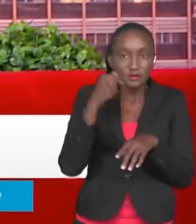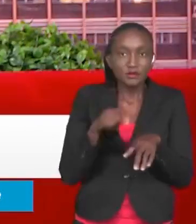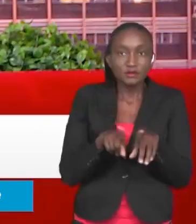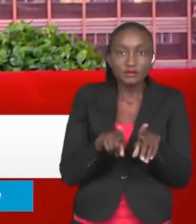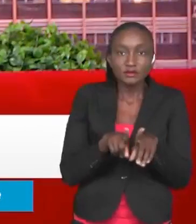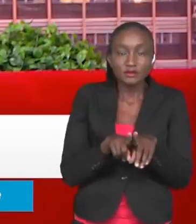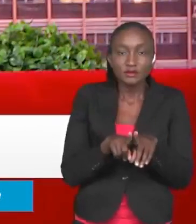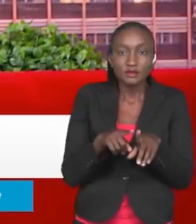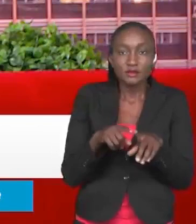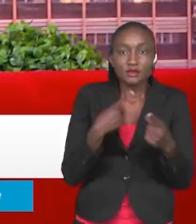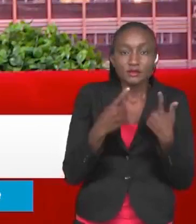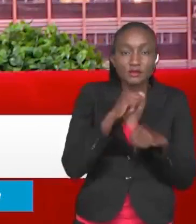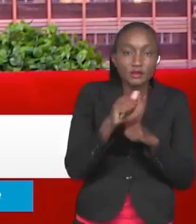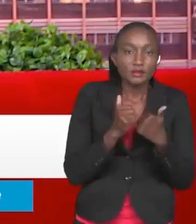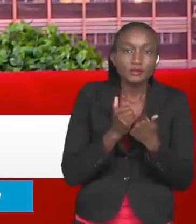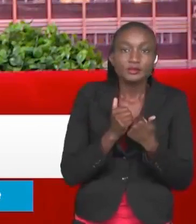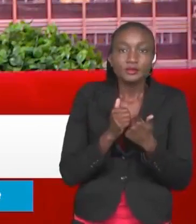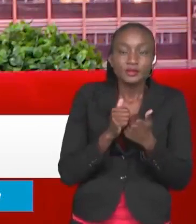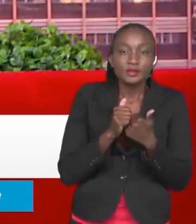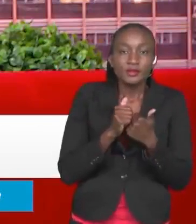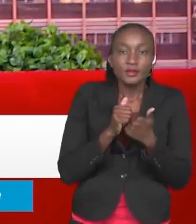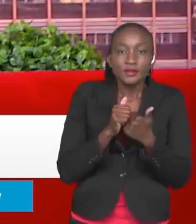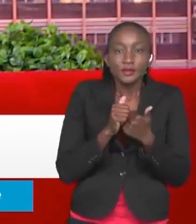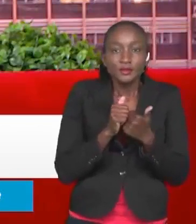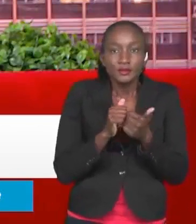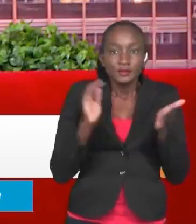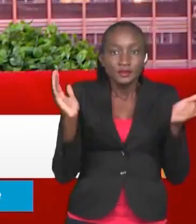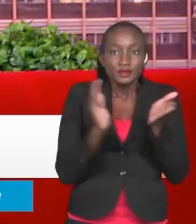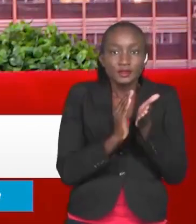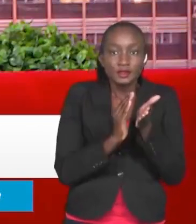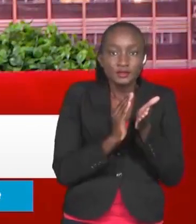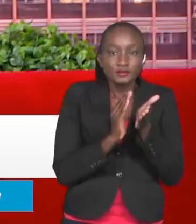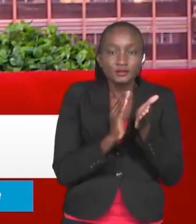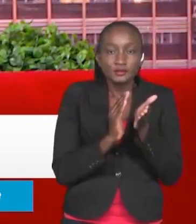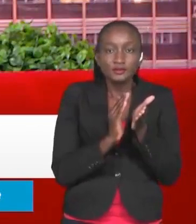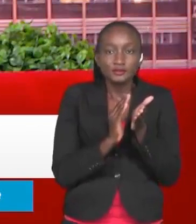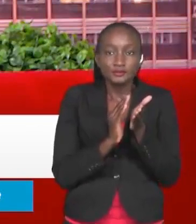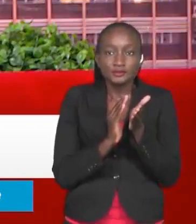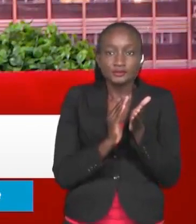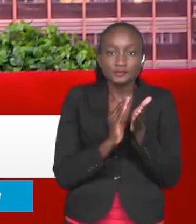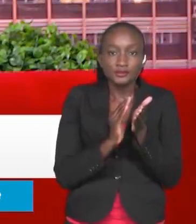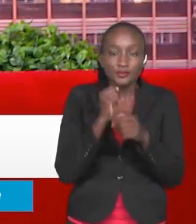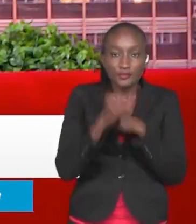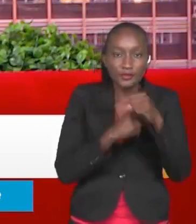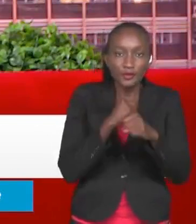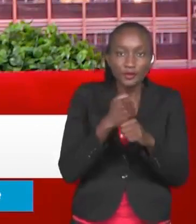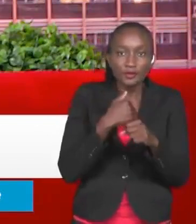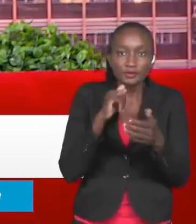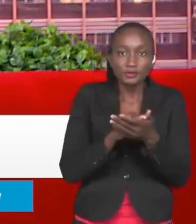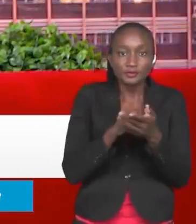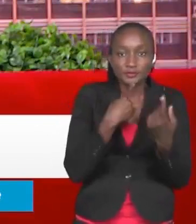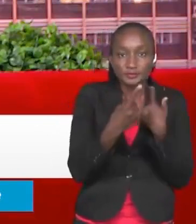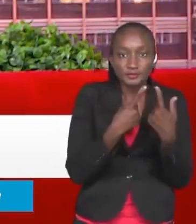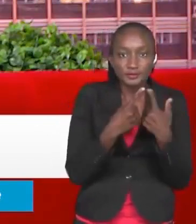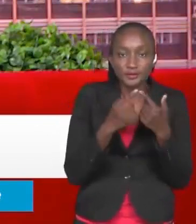angle on what we are talking about. Mm-hmm. And that is on the reduction of the minimum age. There was a debate okay. about the